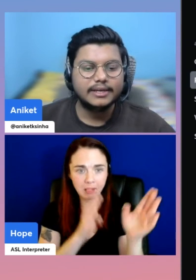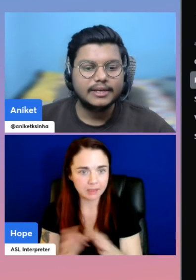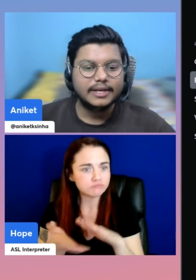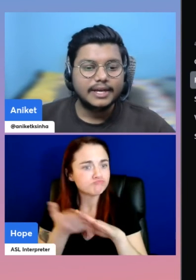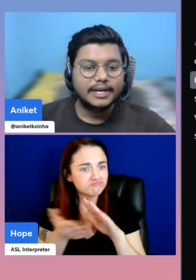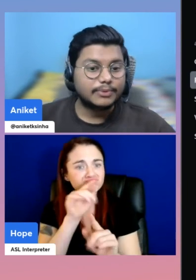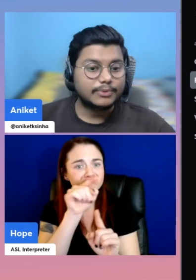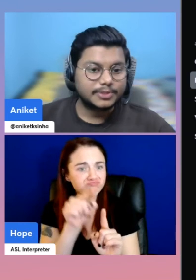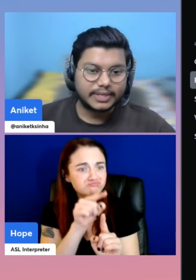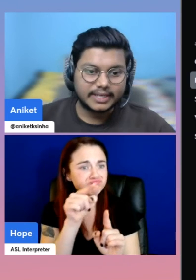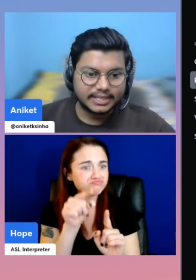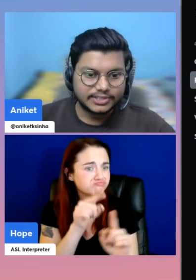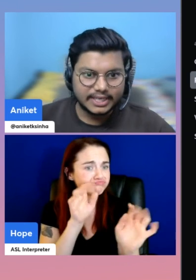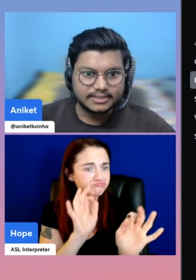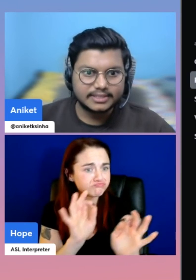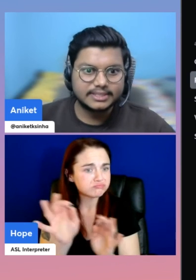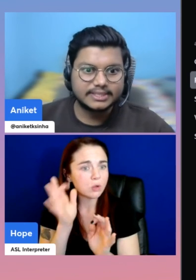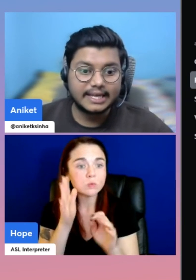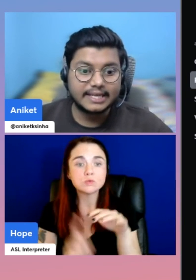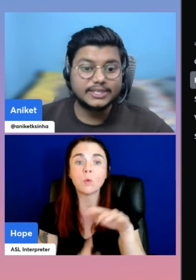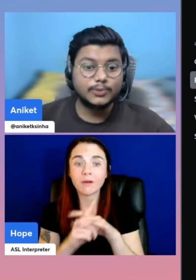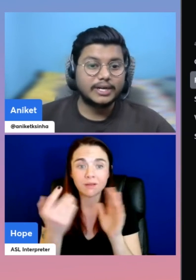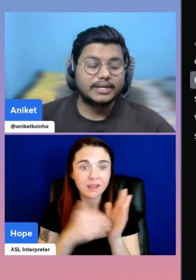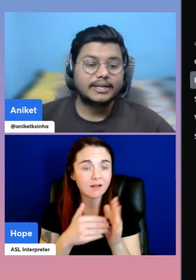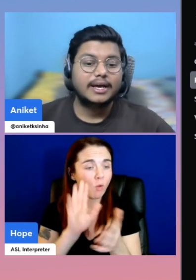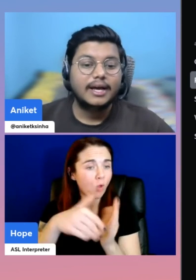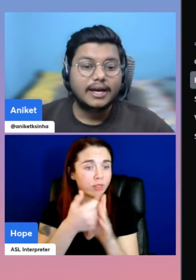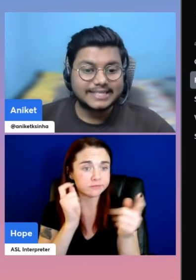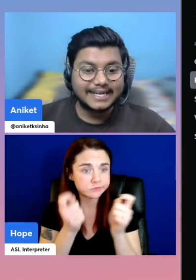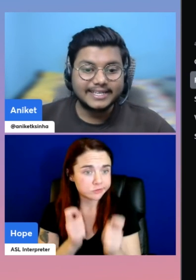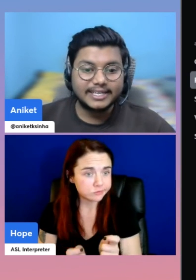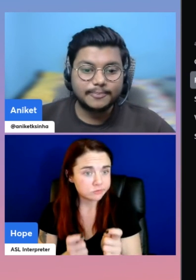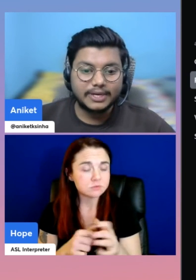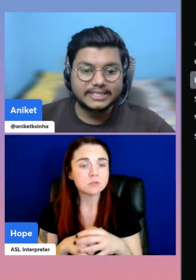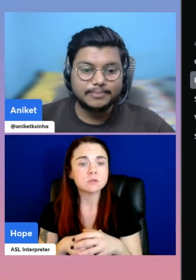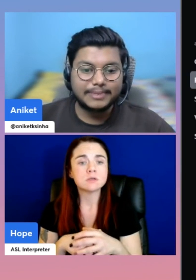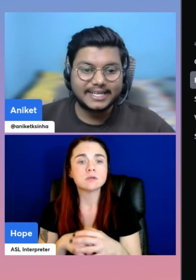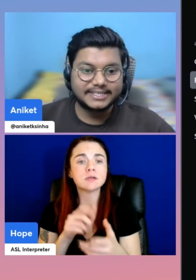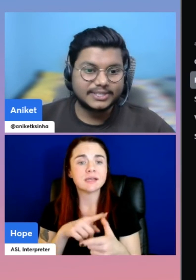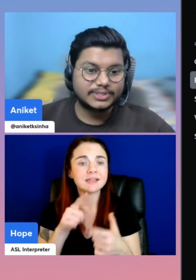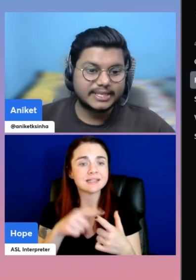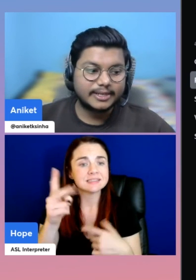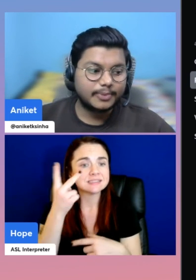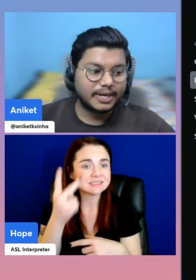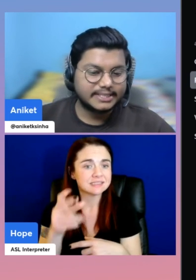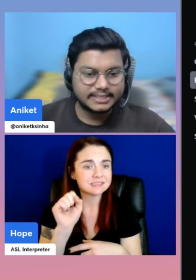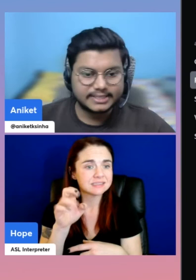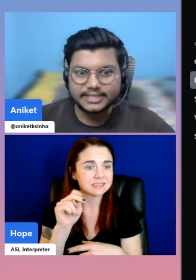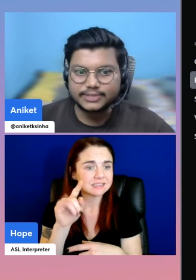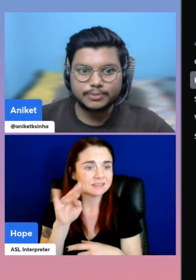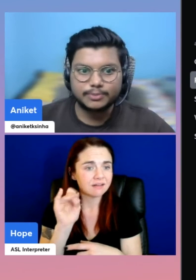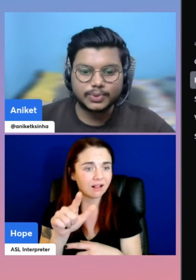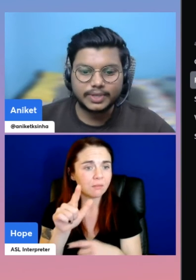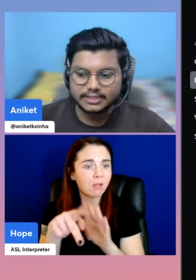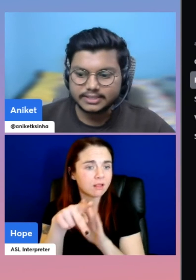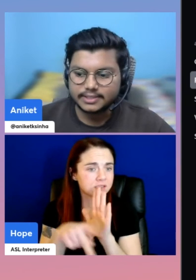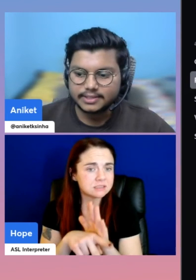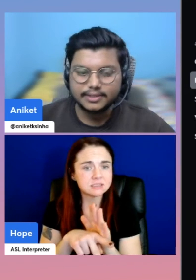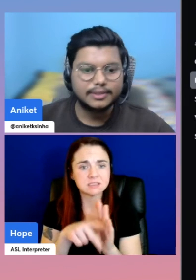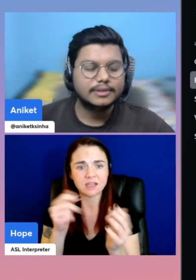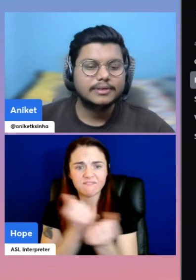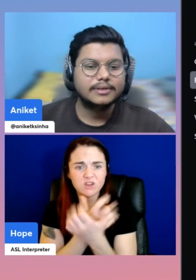fine. It would be showing again the changes, and let's see what Sentinel policy pending stage or Sentinel policy stage would be showing